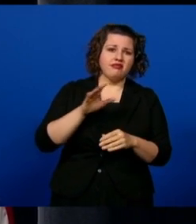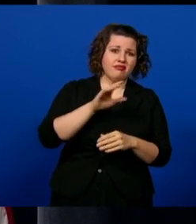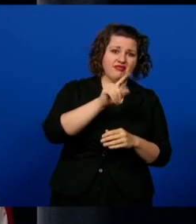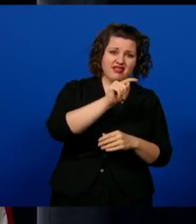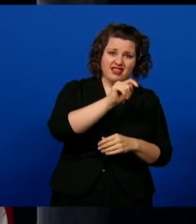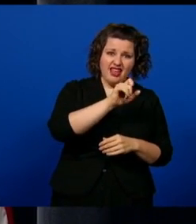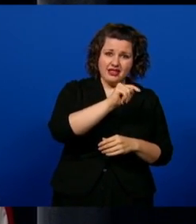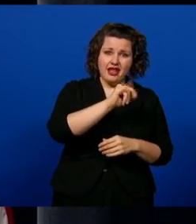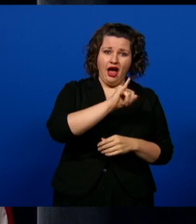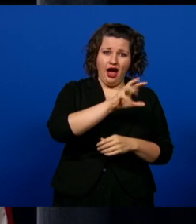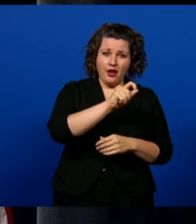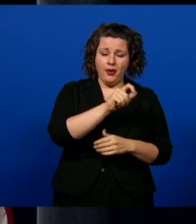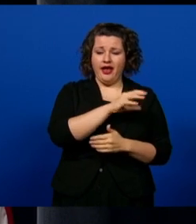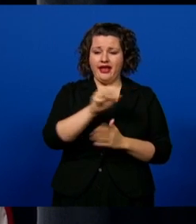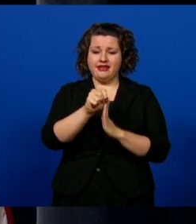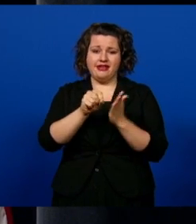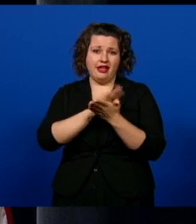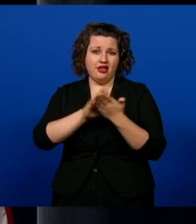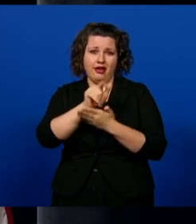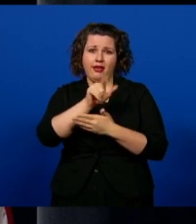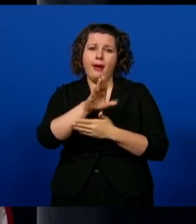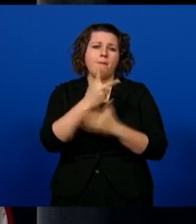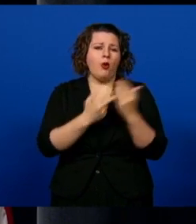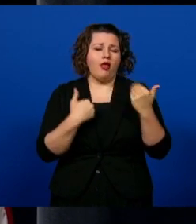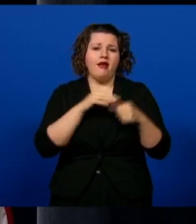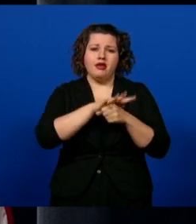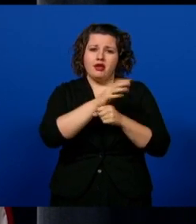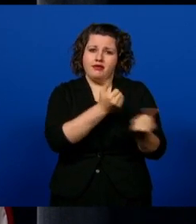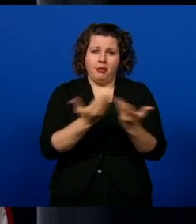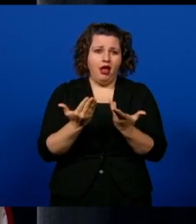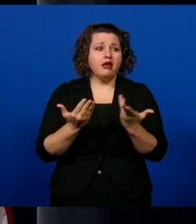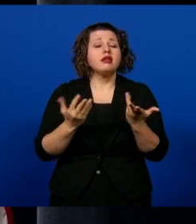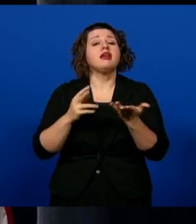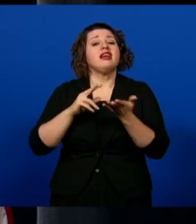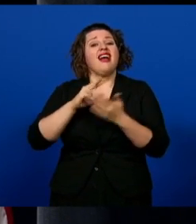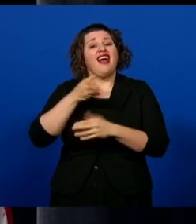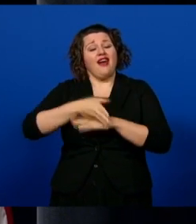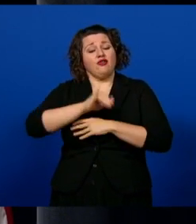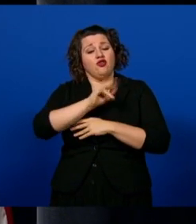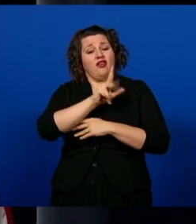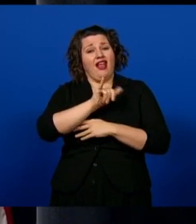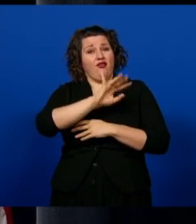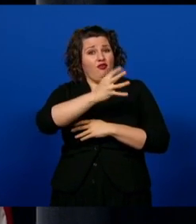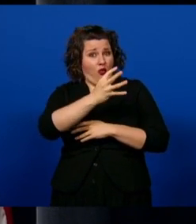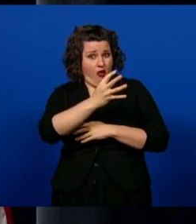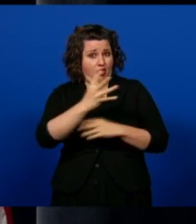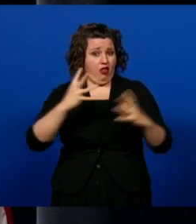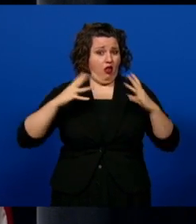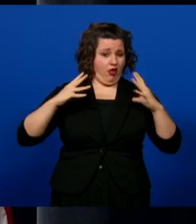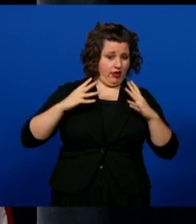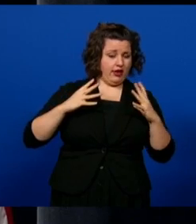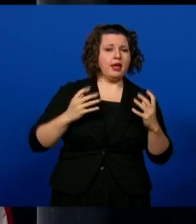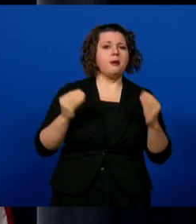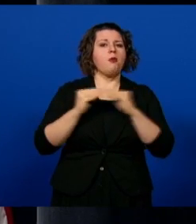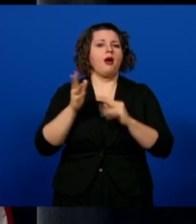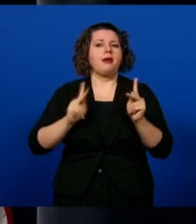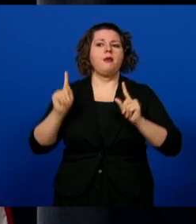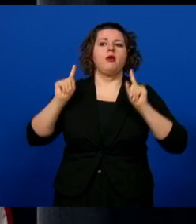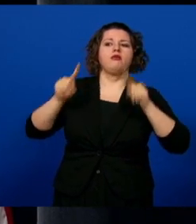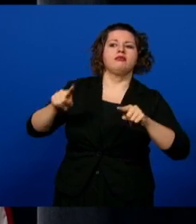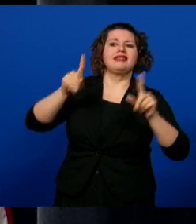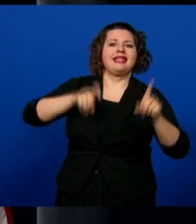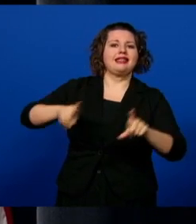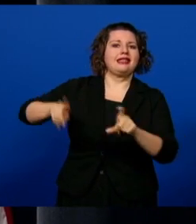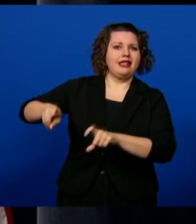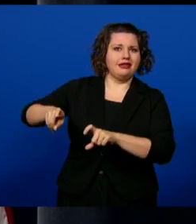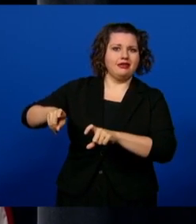lab. We actually had a higher demand for testing after the July 4th holiday, and this